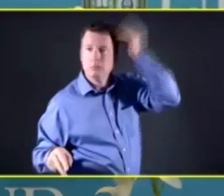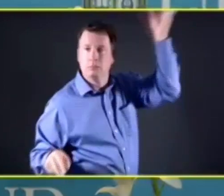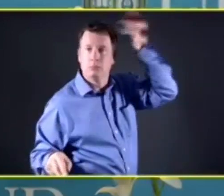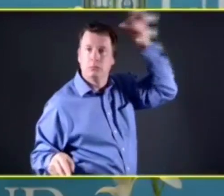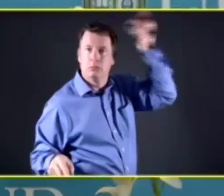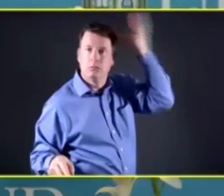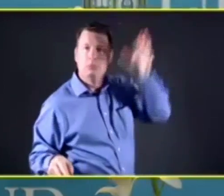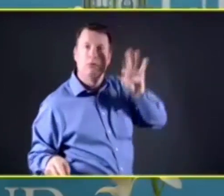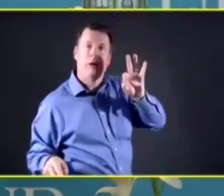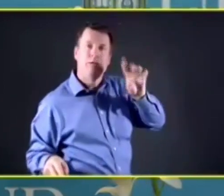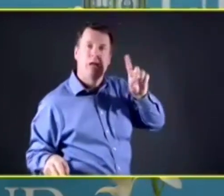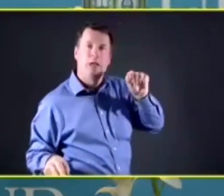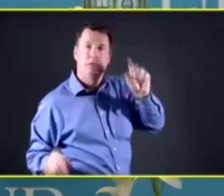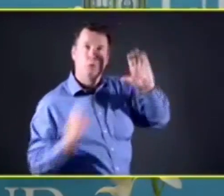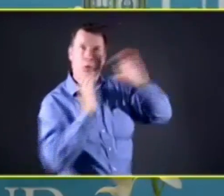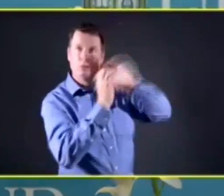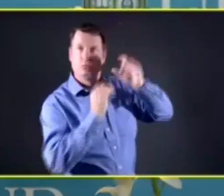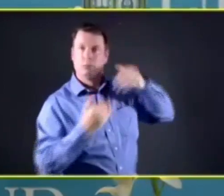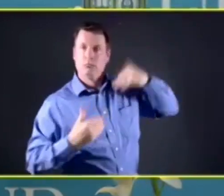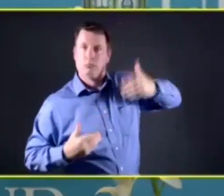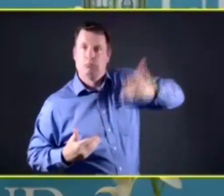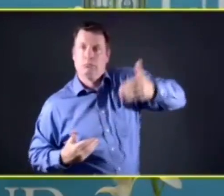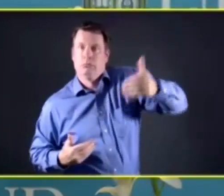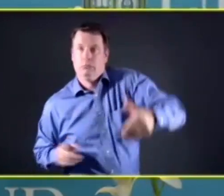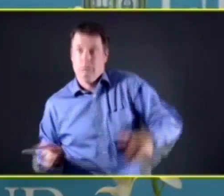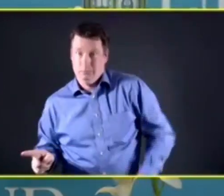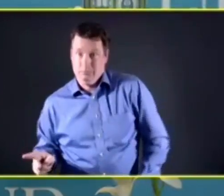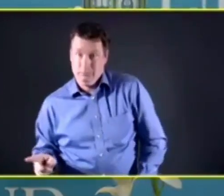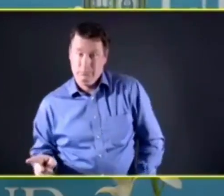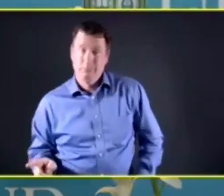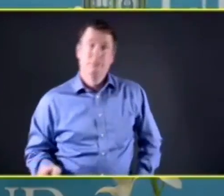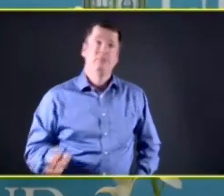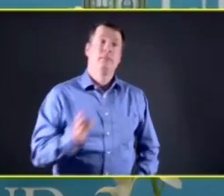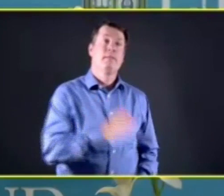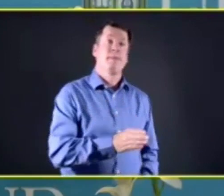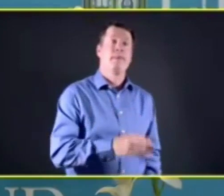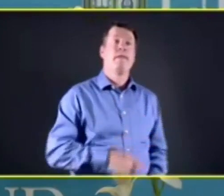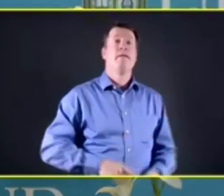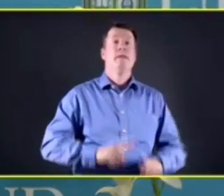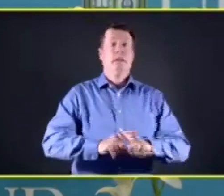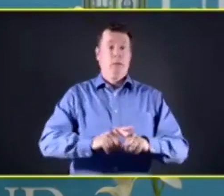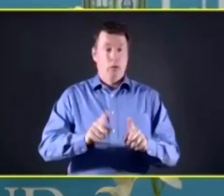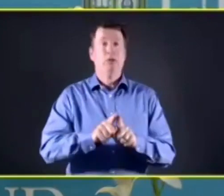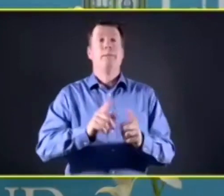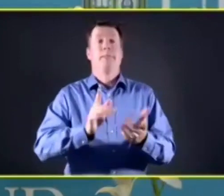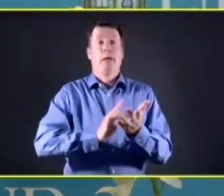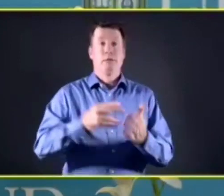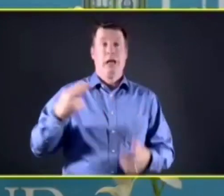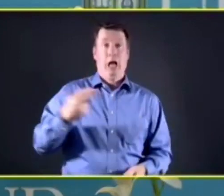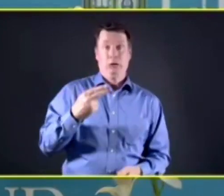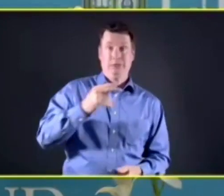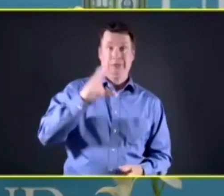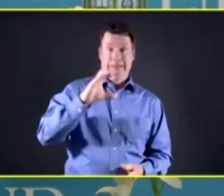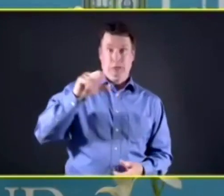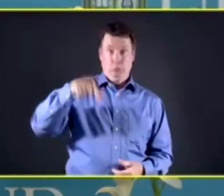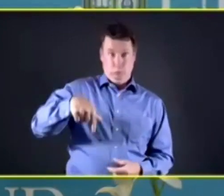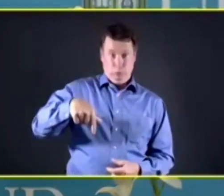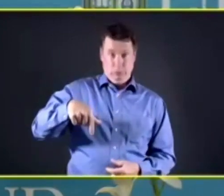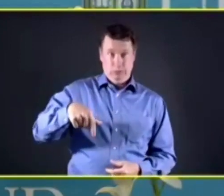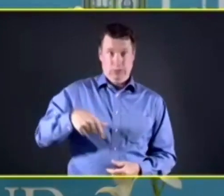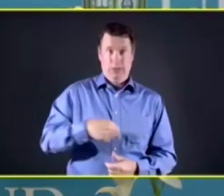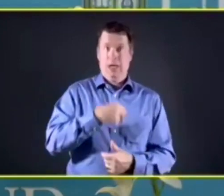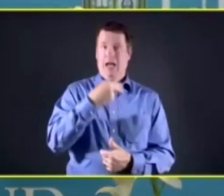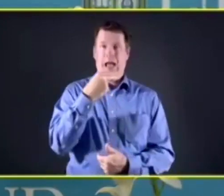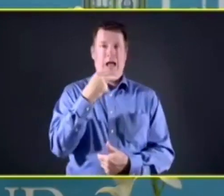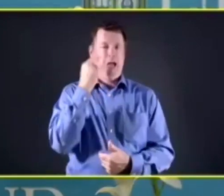malaria in Africa or other parts of the world. And it's felt that hydroxychloroquine is less likely